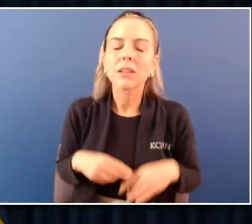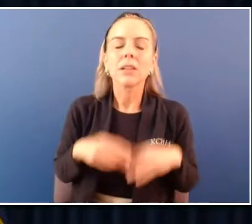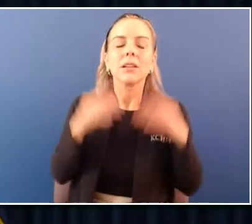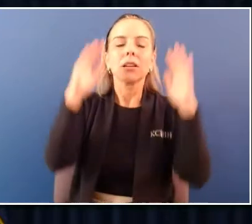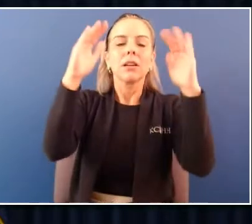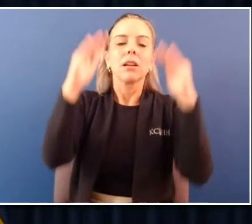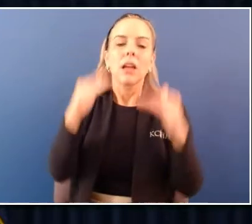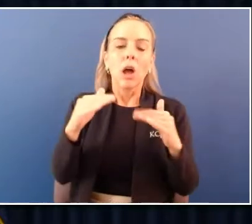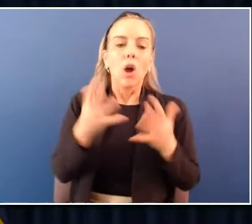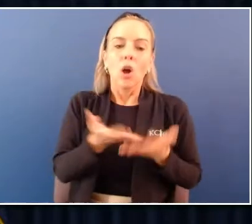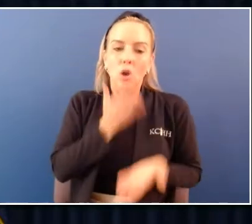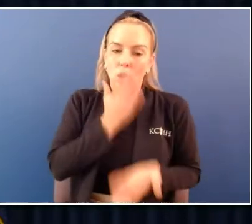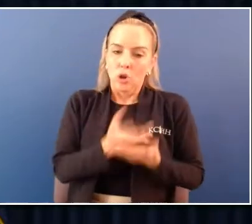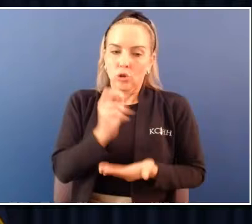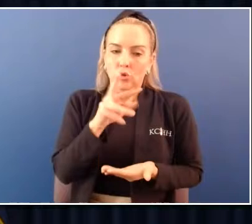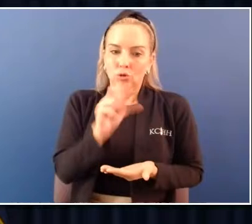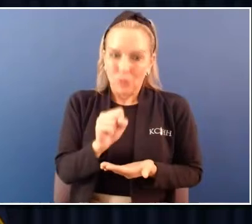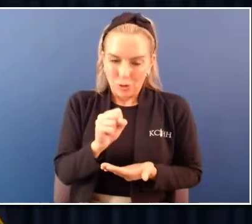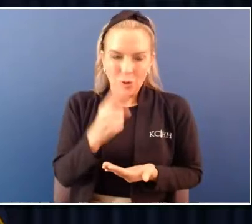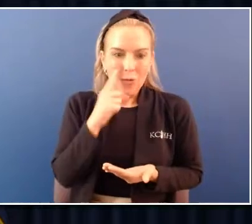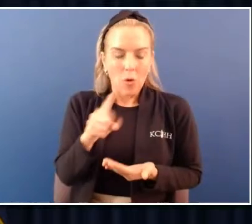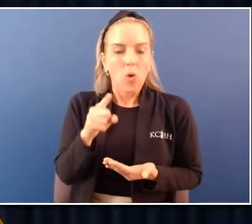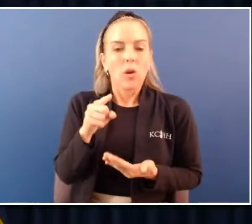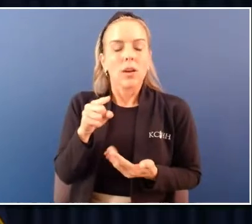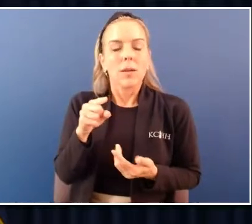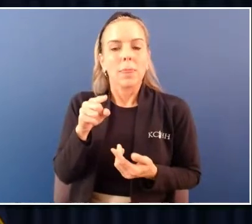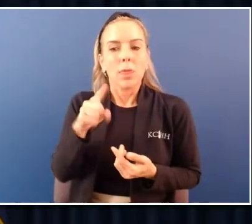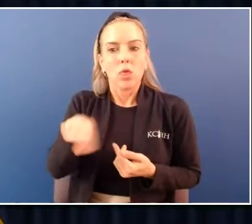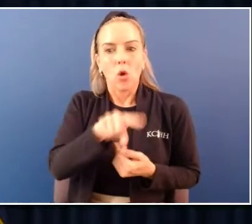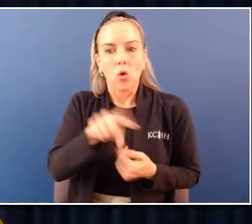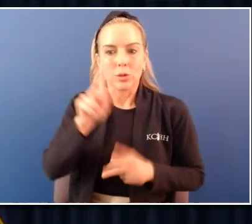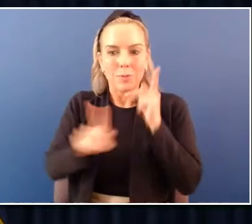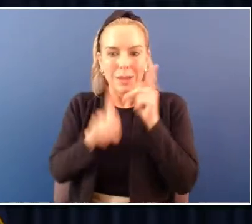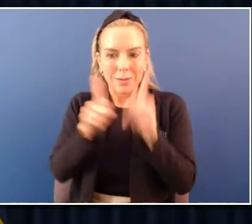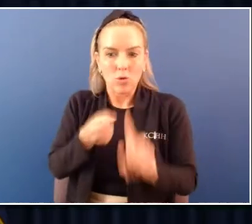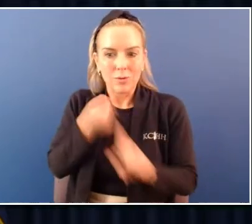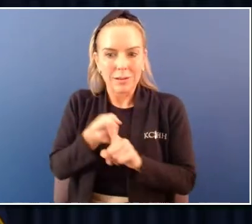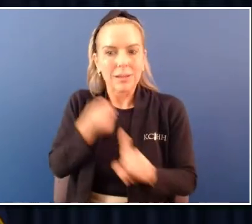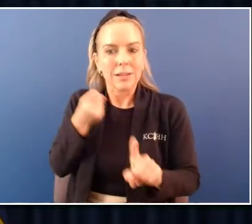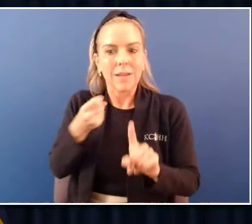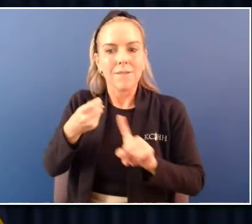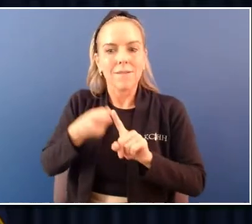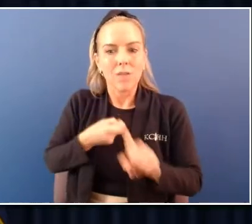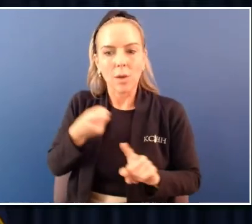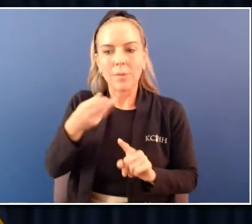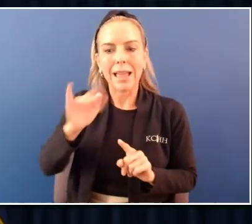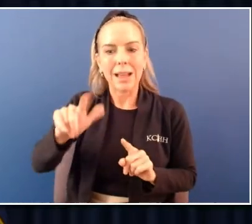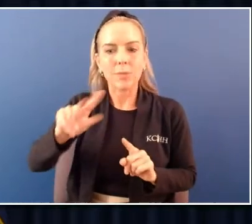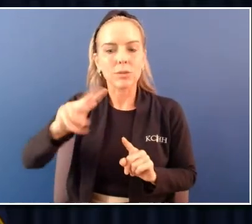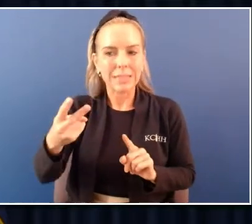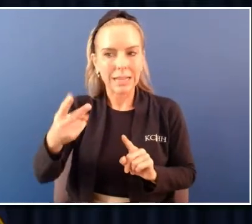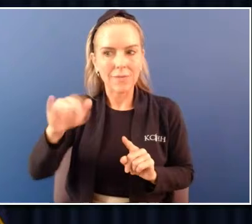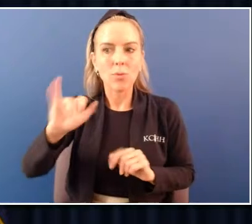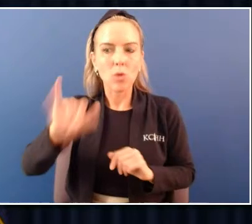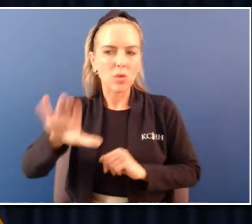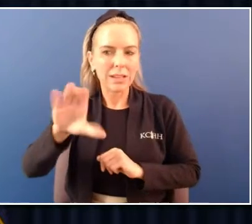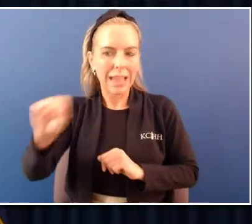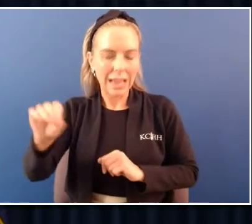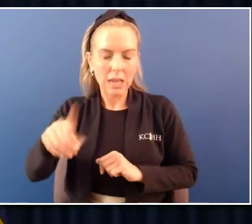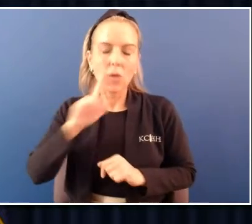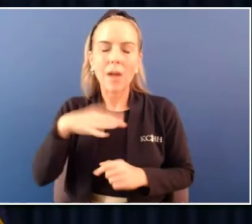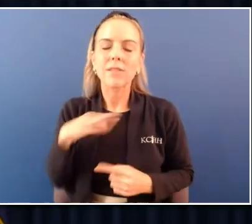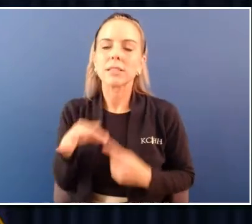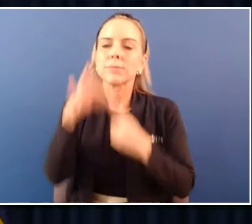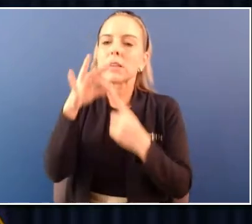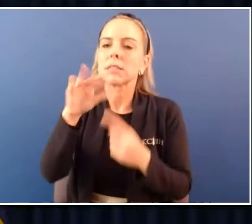those Kentuckians in the 11 counties that were impacted by the April 2nd storm. There will be special tax relief